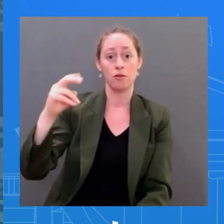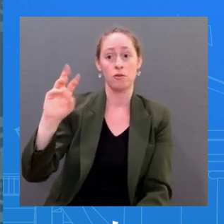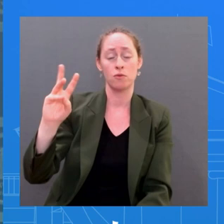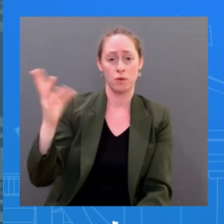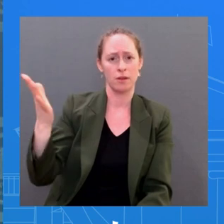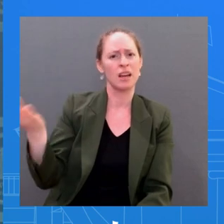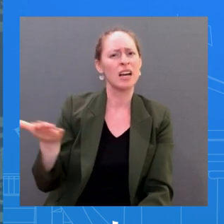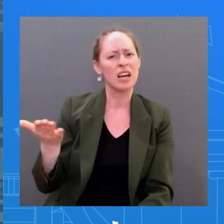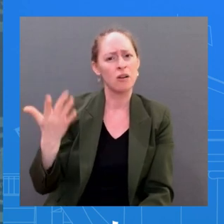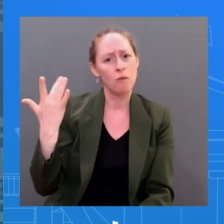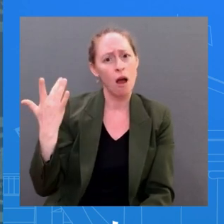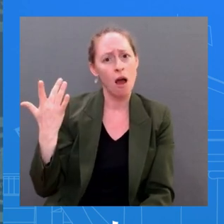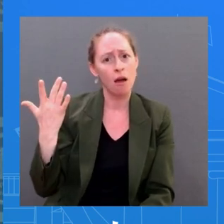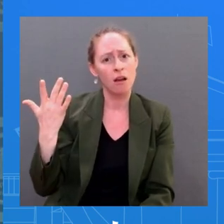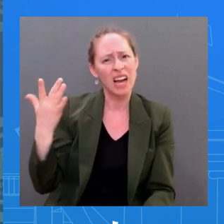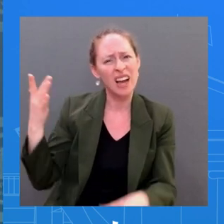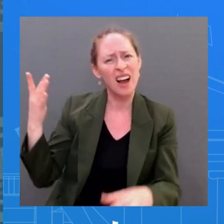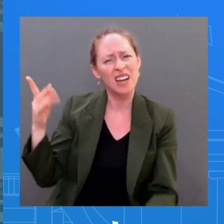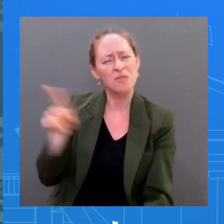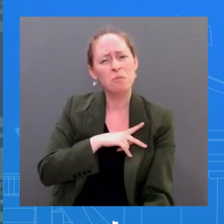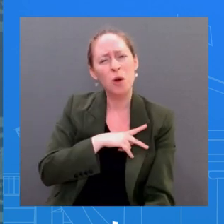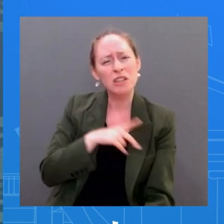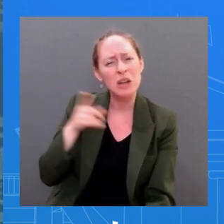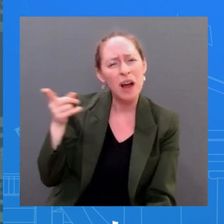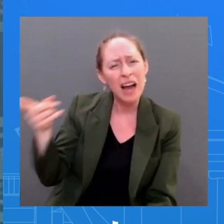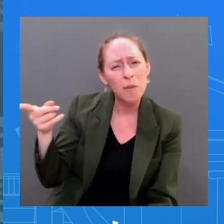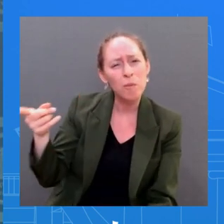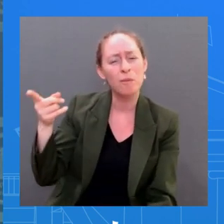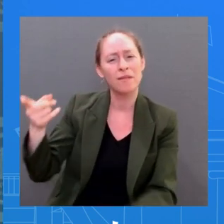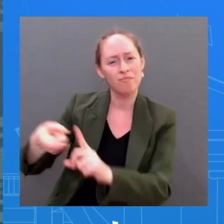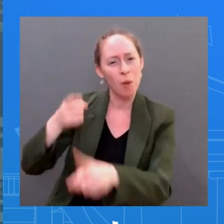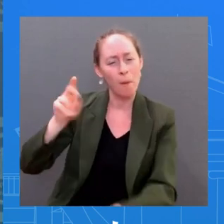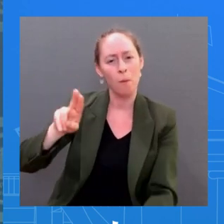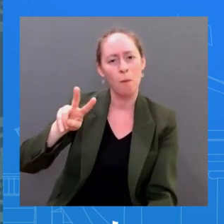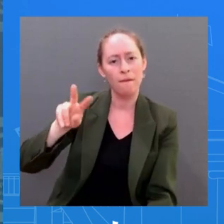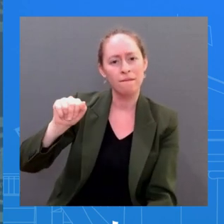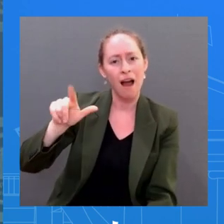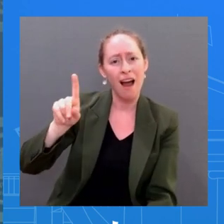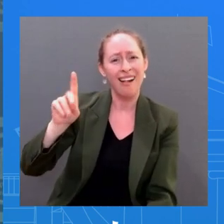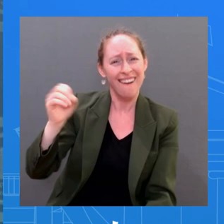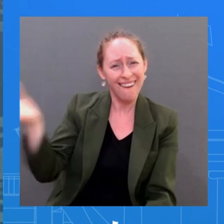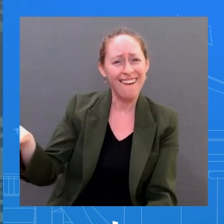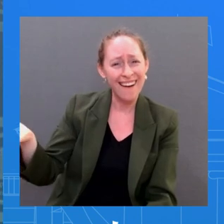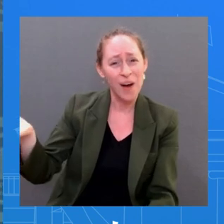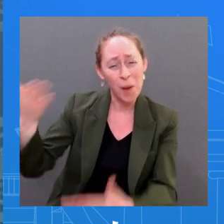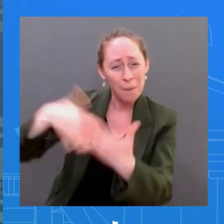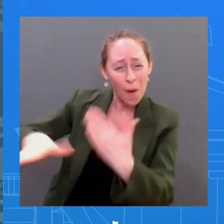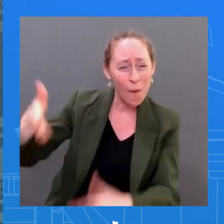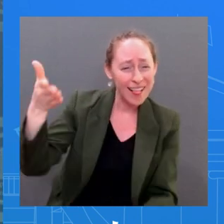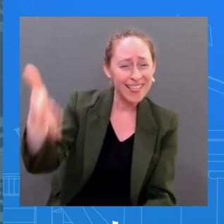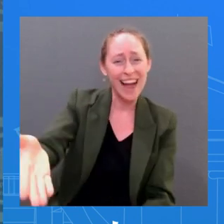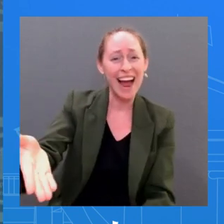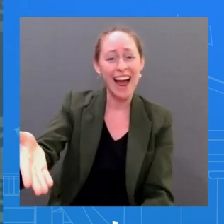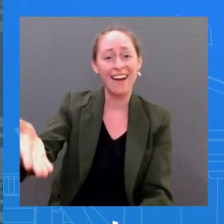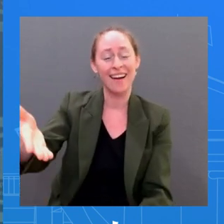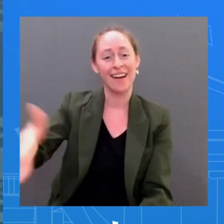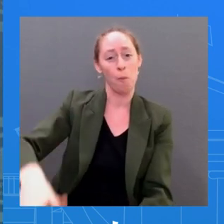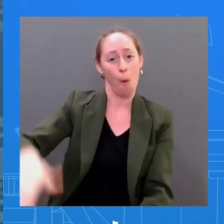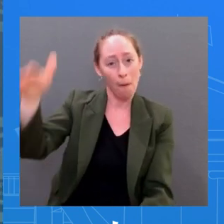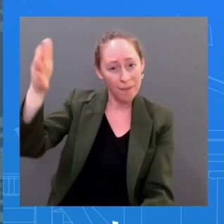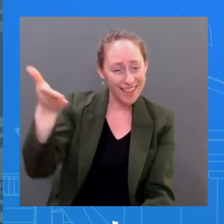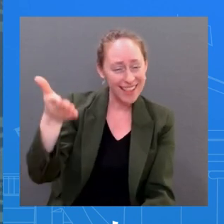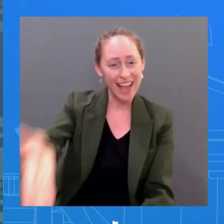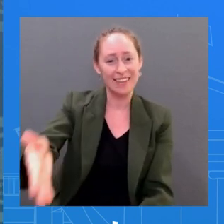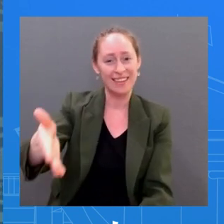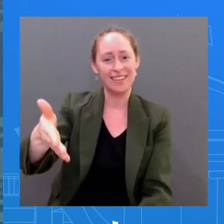to Uvalde. He met with the family. He is from there. He was born there. He lives in Texas. And we thought hearing from